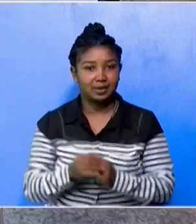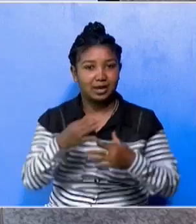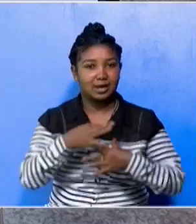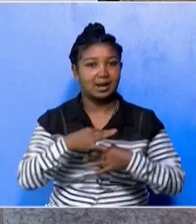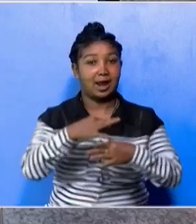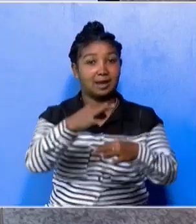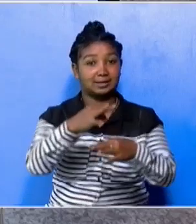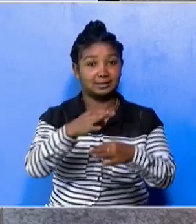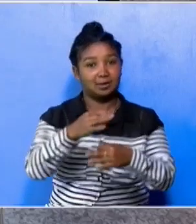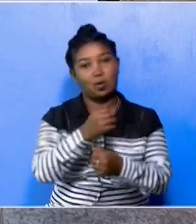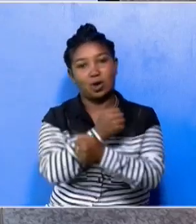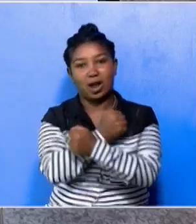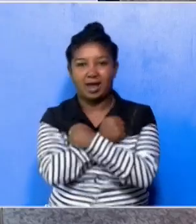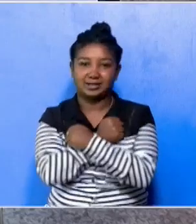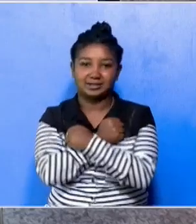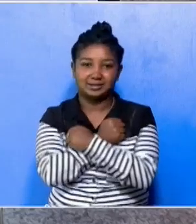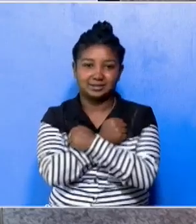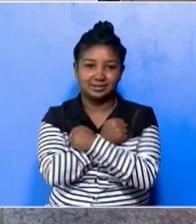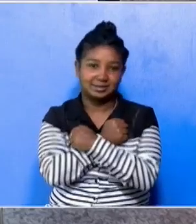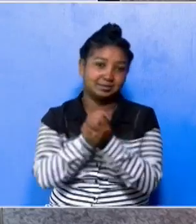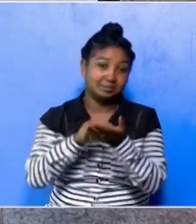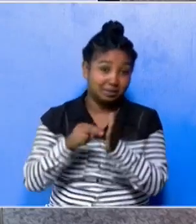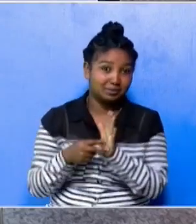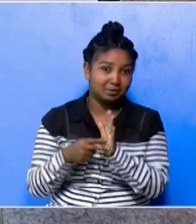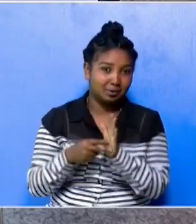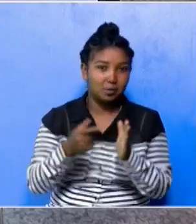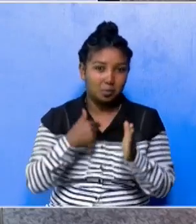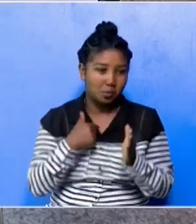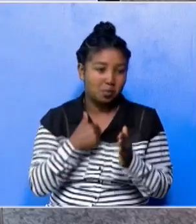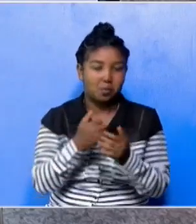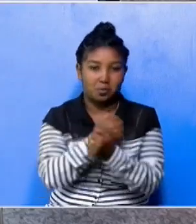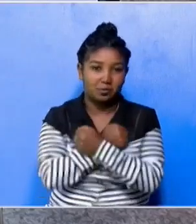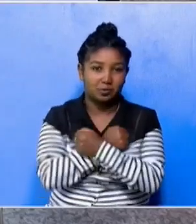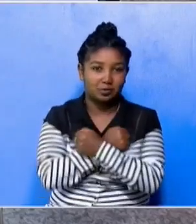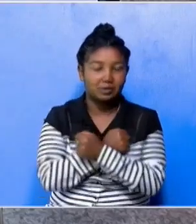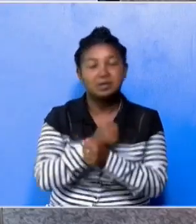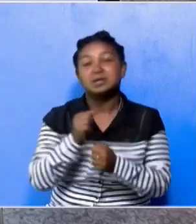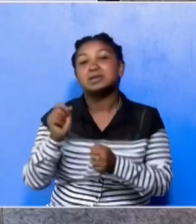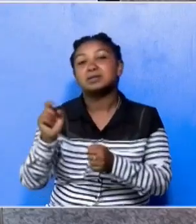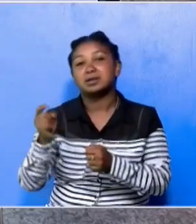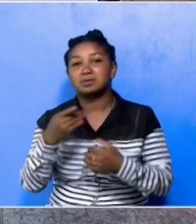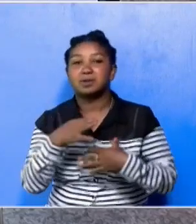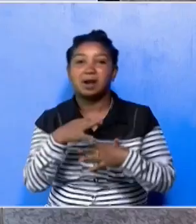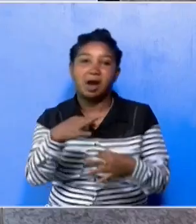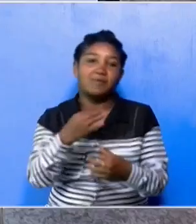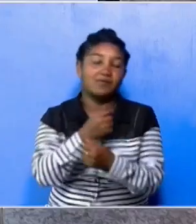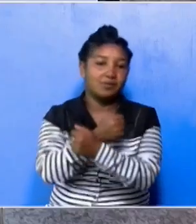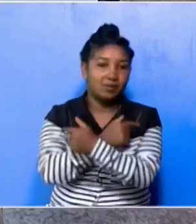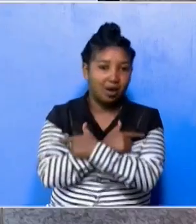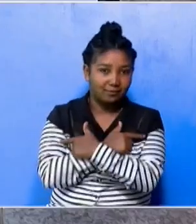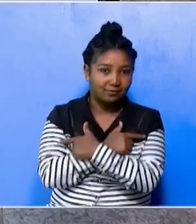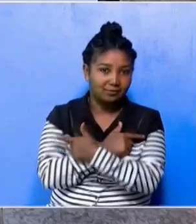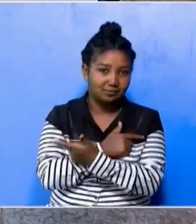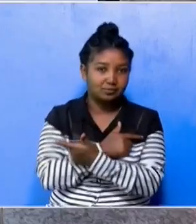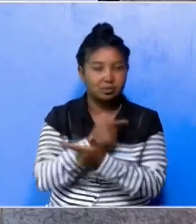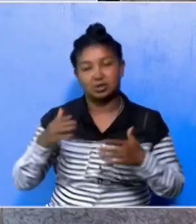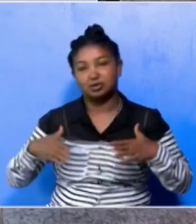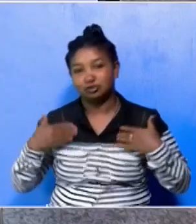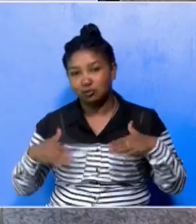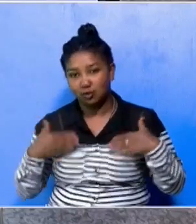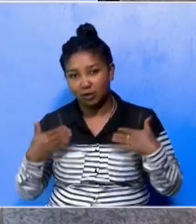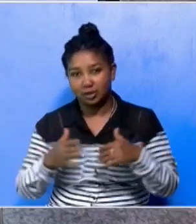Likes means something that we prefer, something that we love, that we enjoy